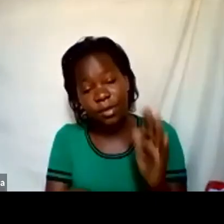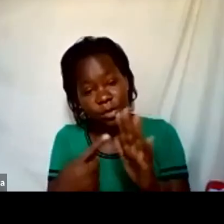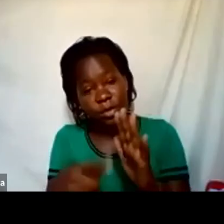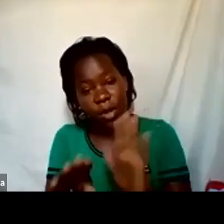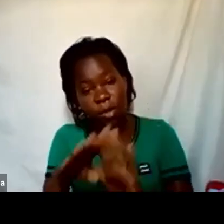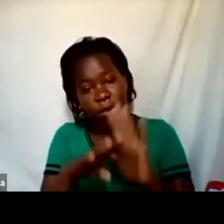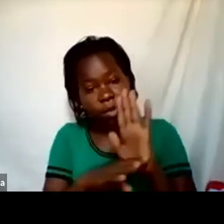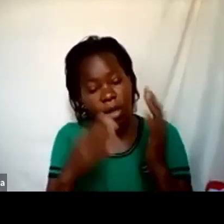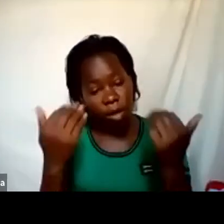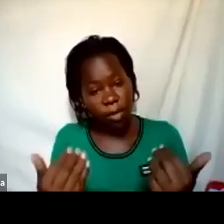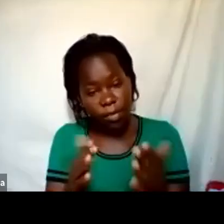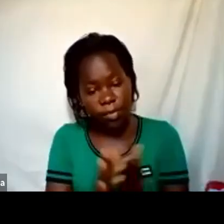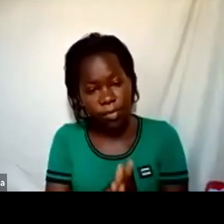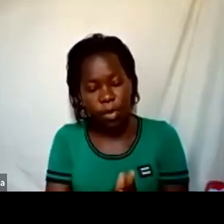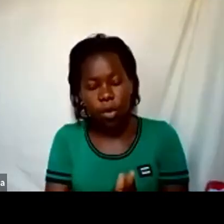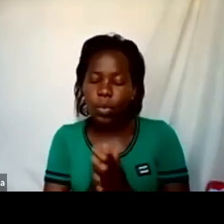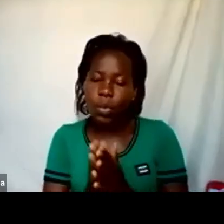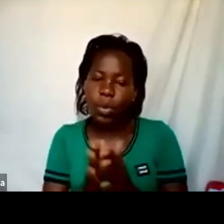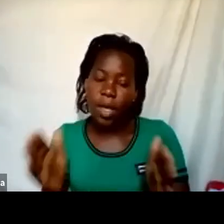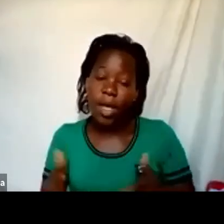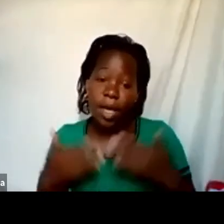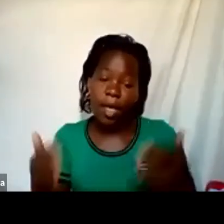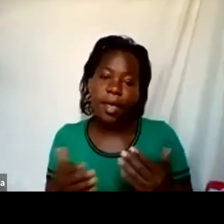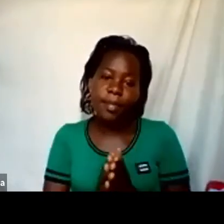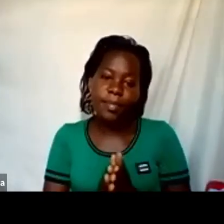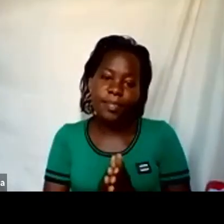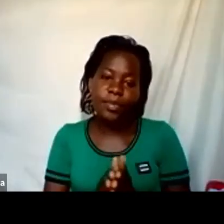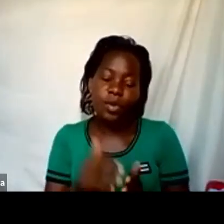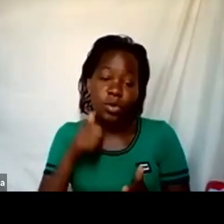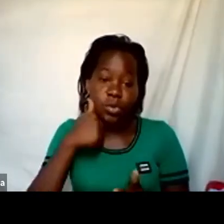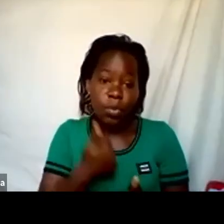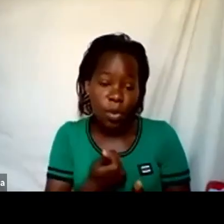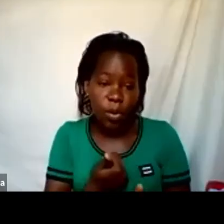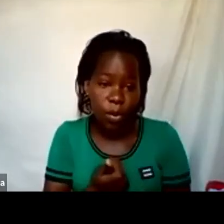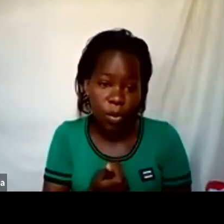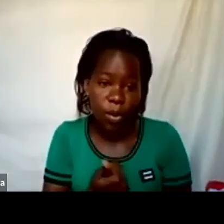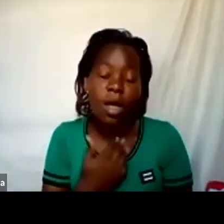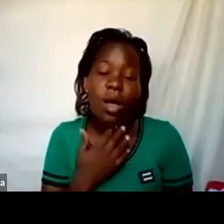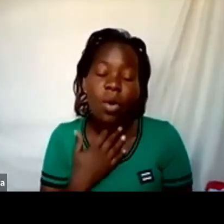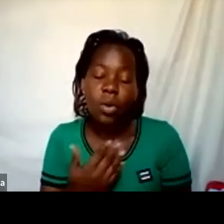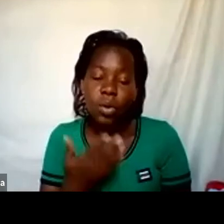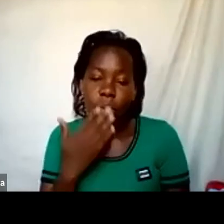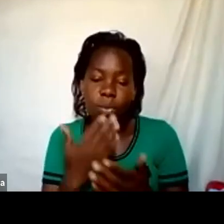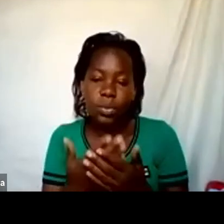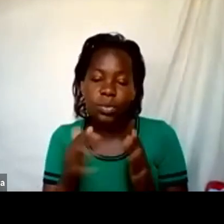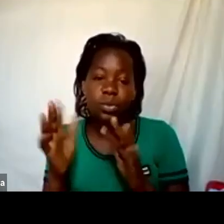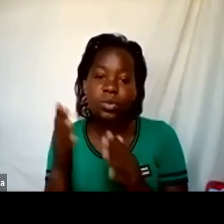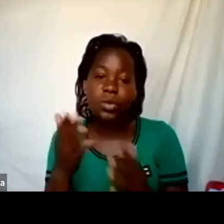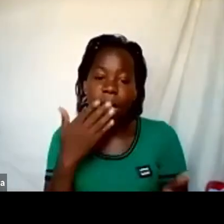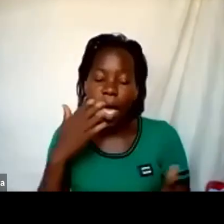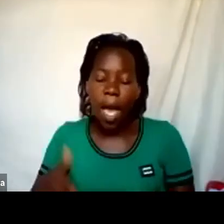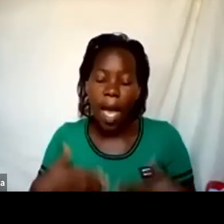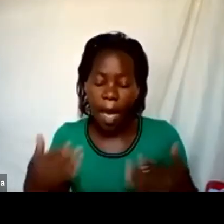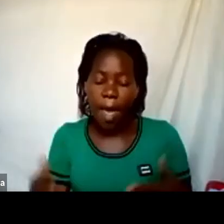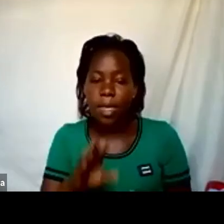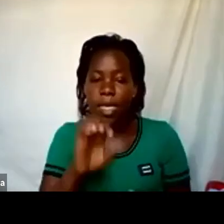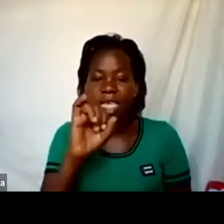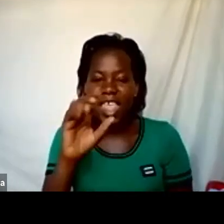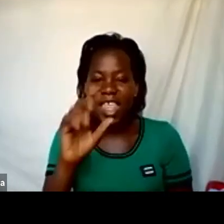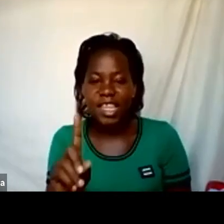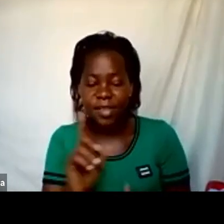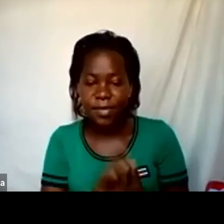that, we're very grateful. Otherwise, tomorrow, I would like to wish you all a very good, happy Eid.